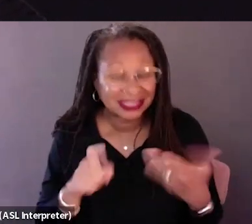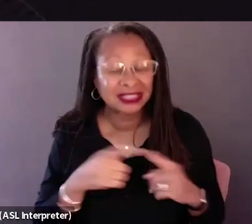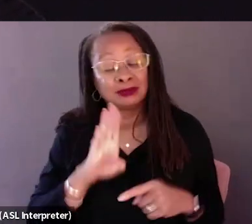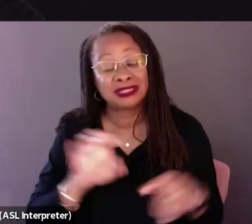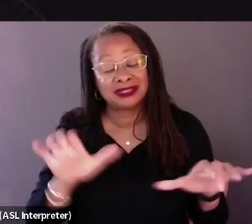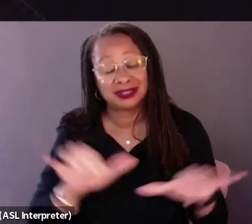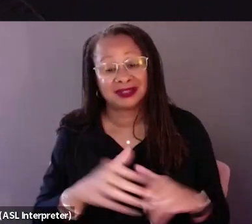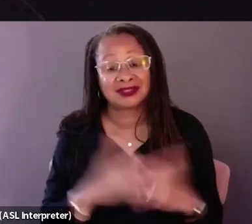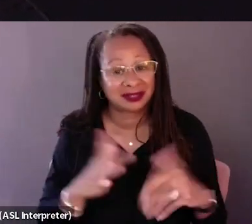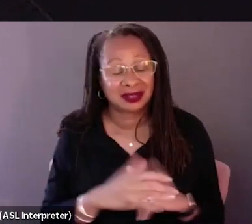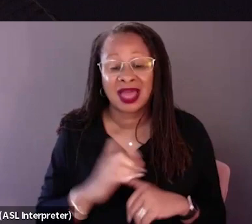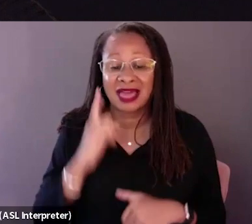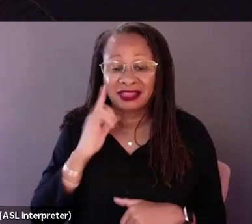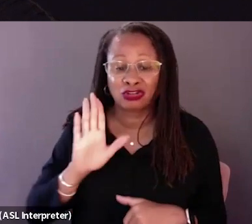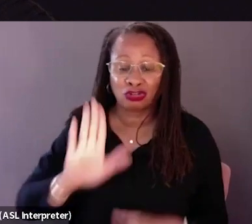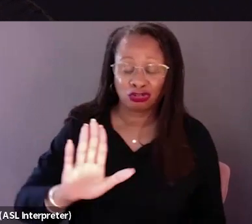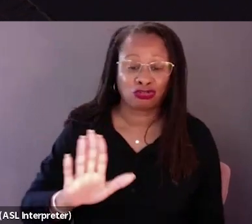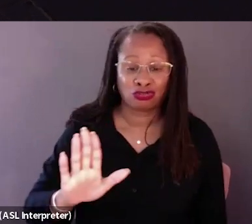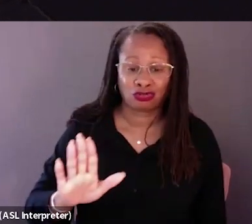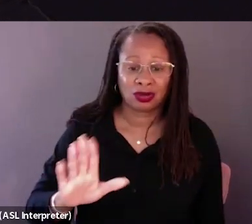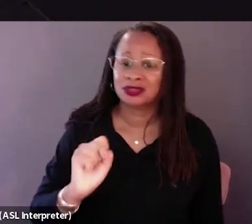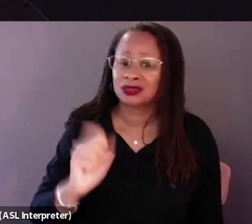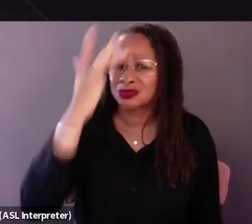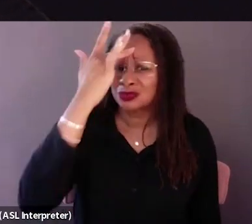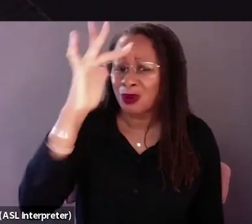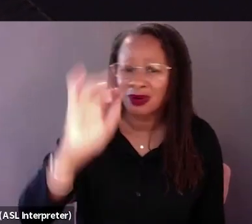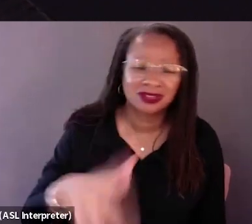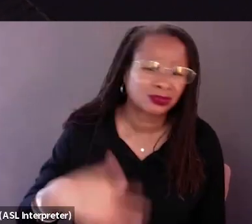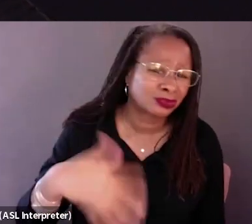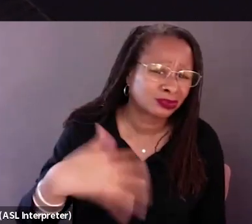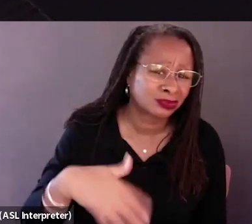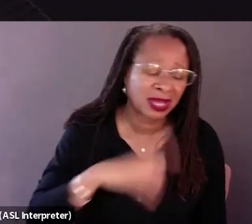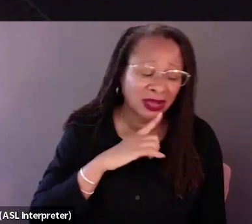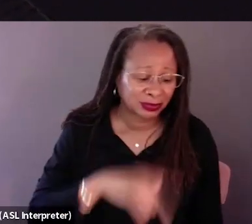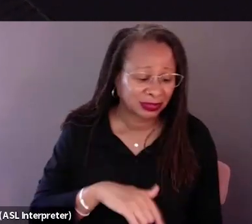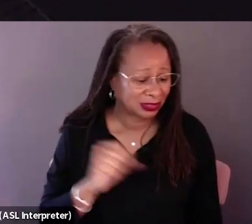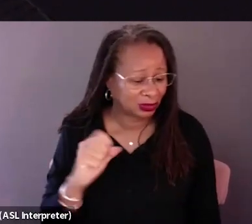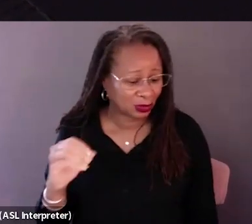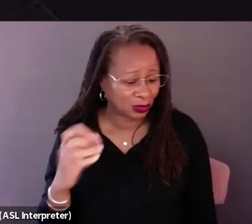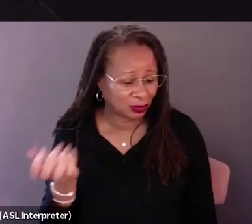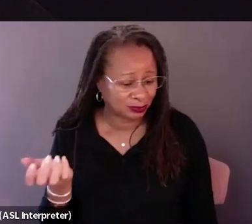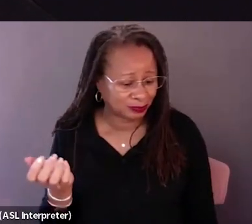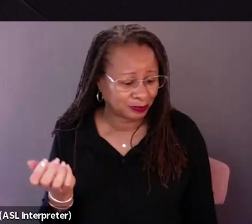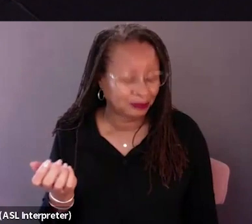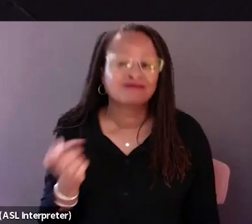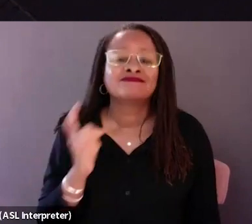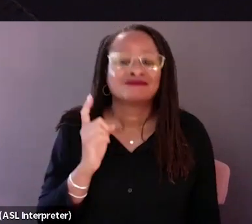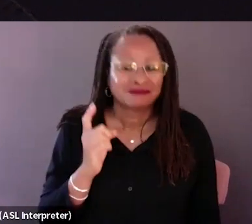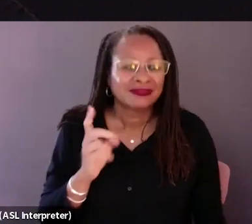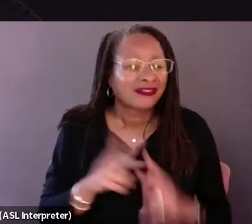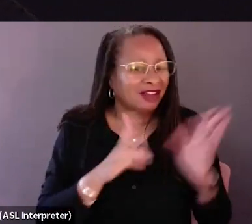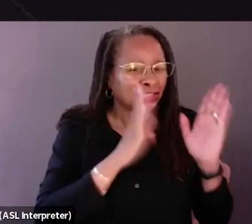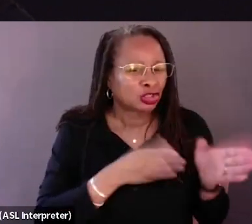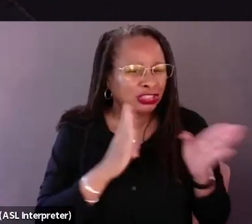done. So I think she's so smart, and she's so strategic.